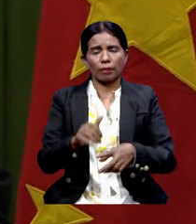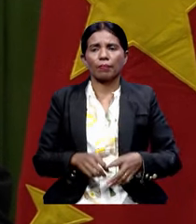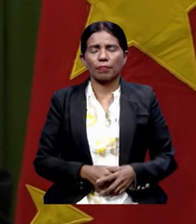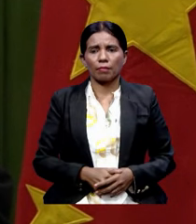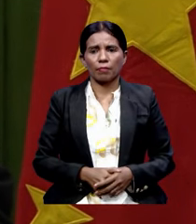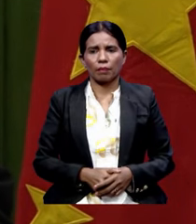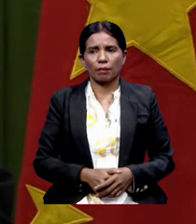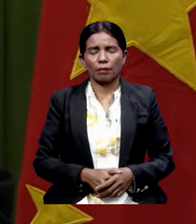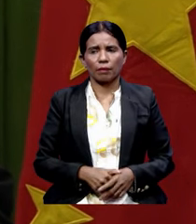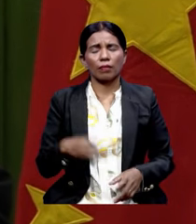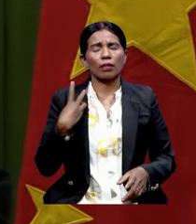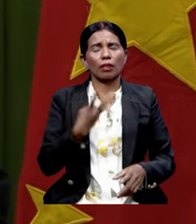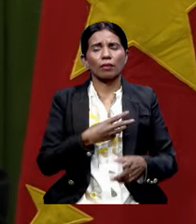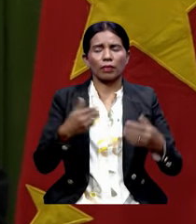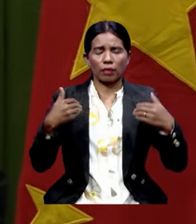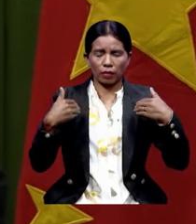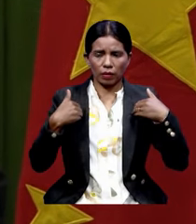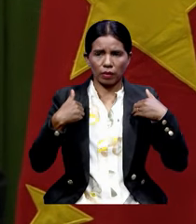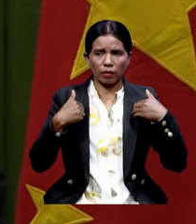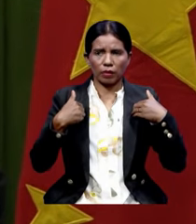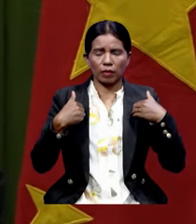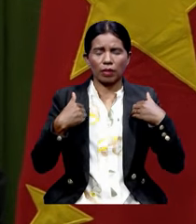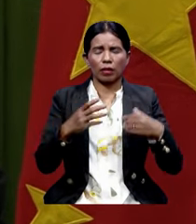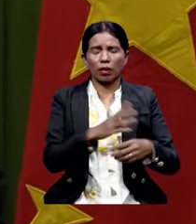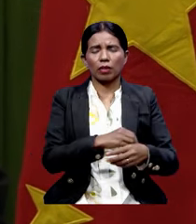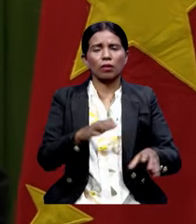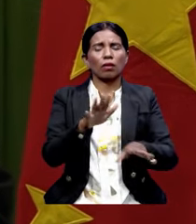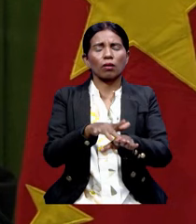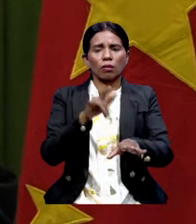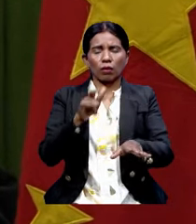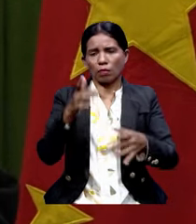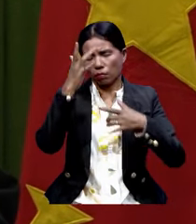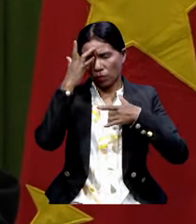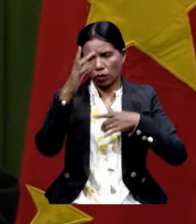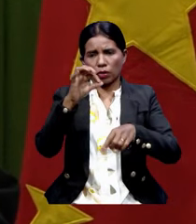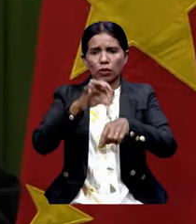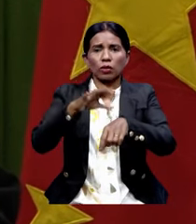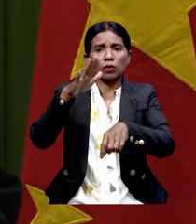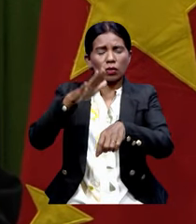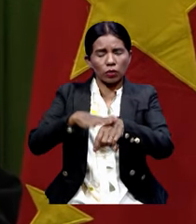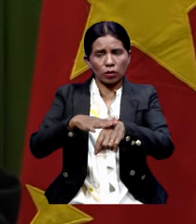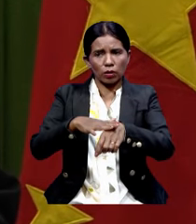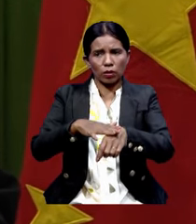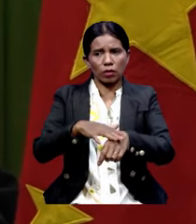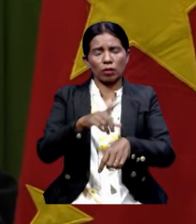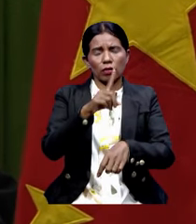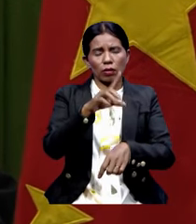have not had a local transmission of malaria since